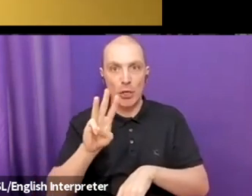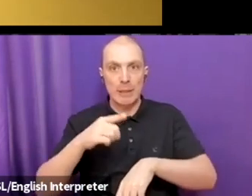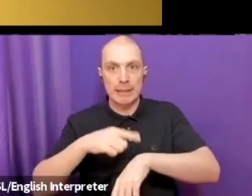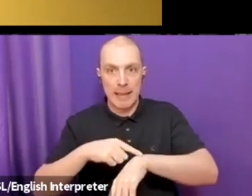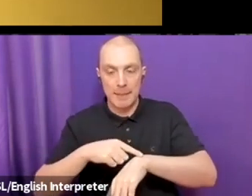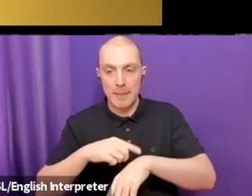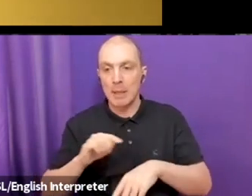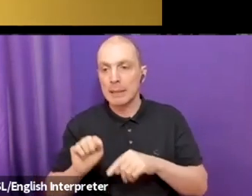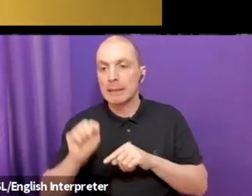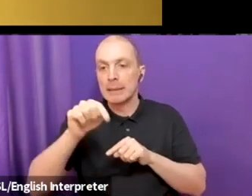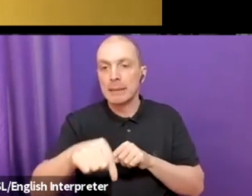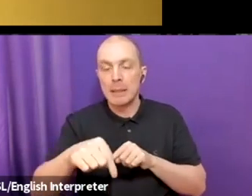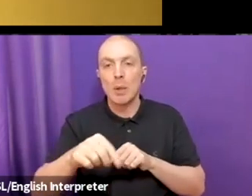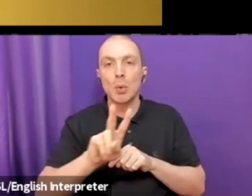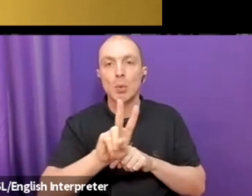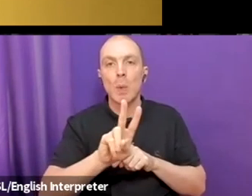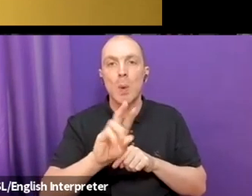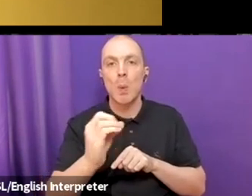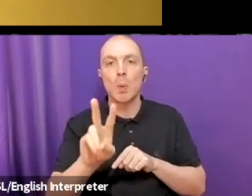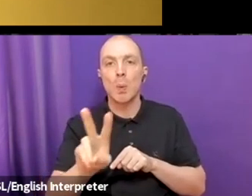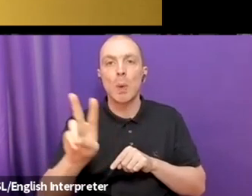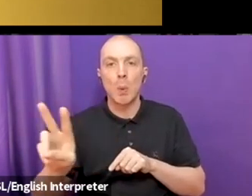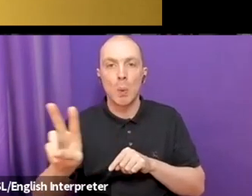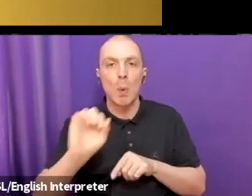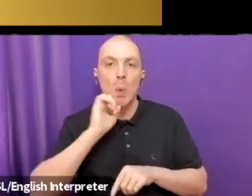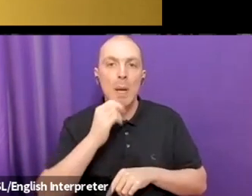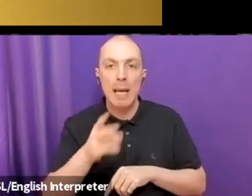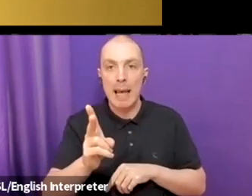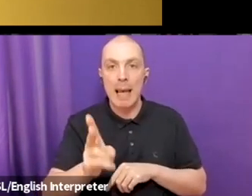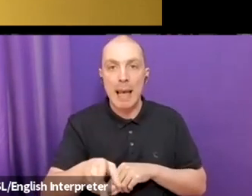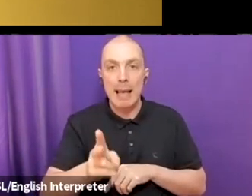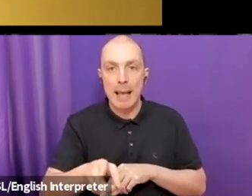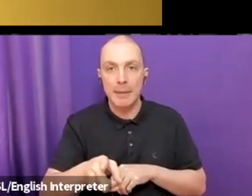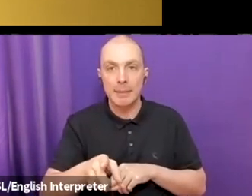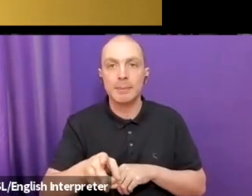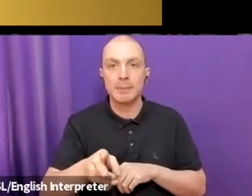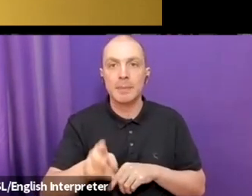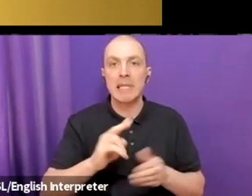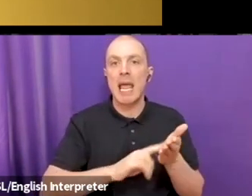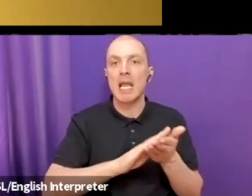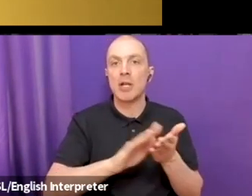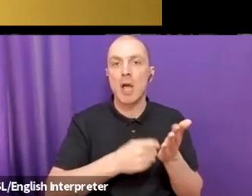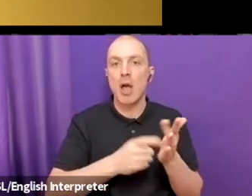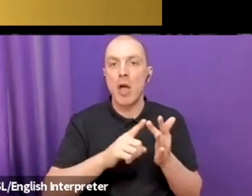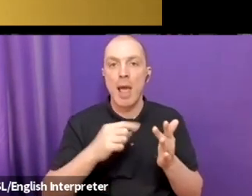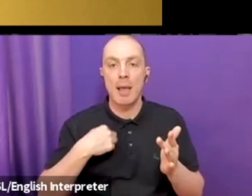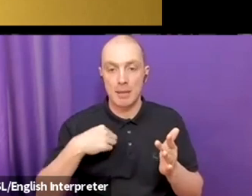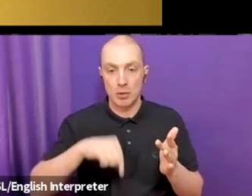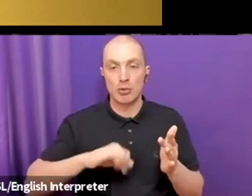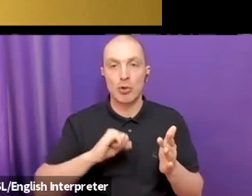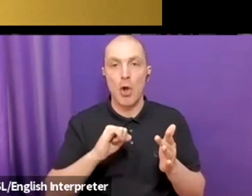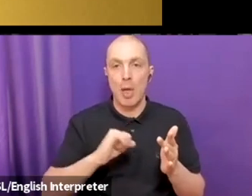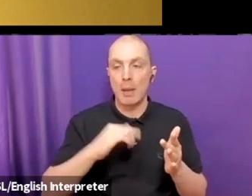next review in 2022, so next year. As the NHRI for Scotland, we submitted a report to the